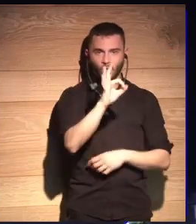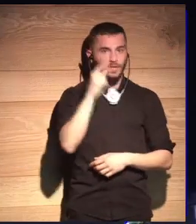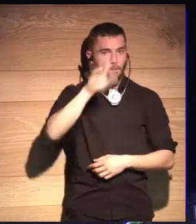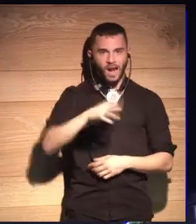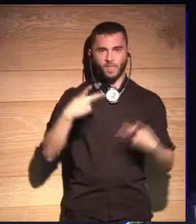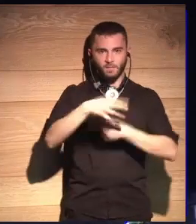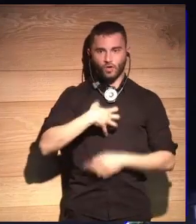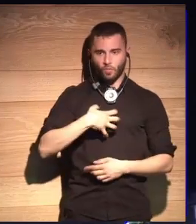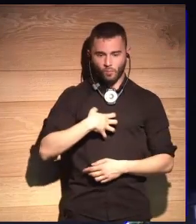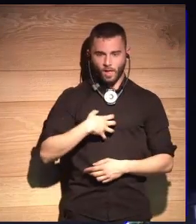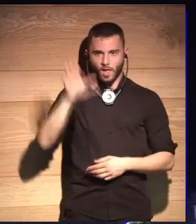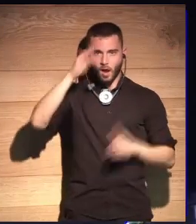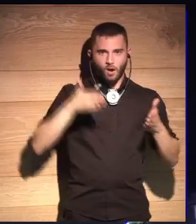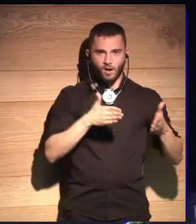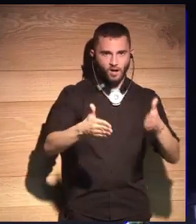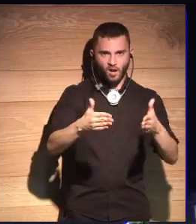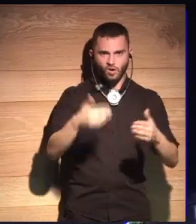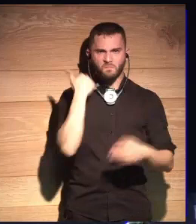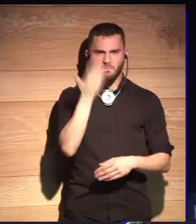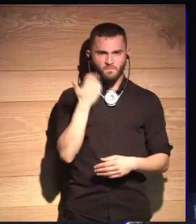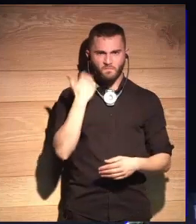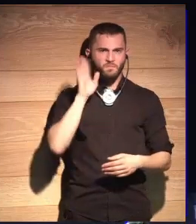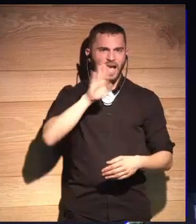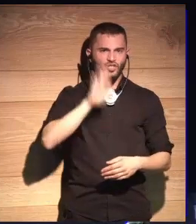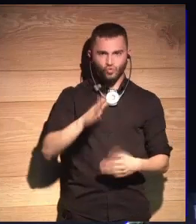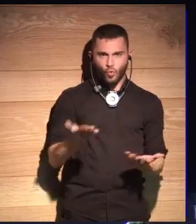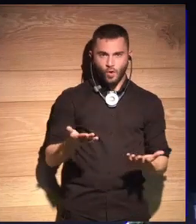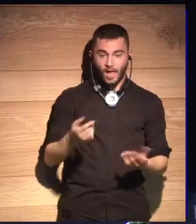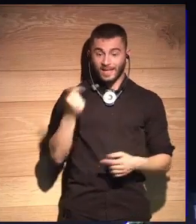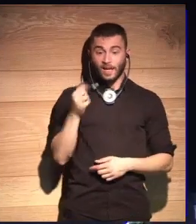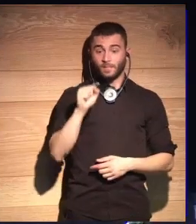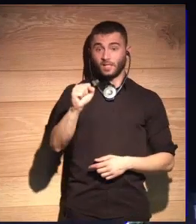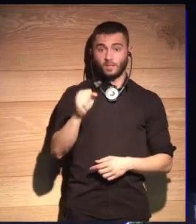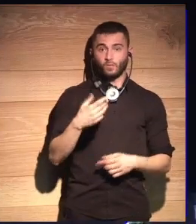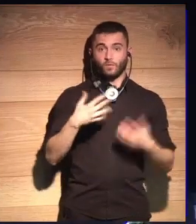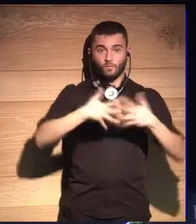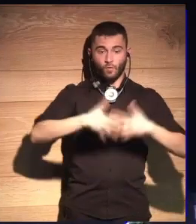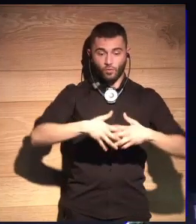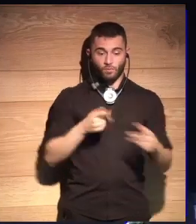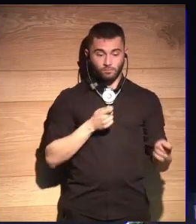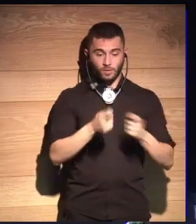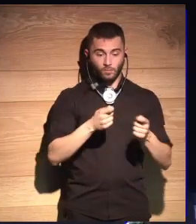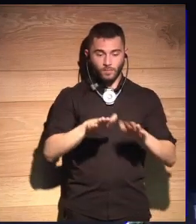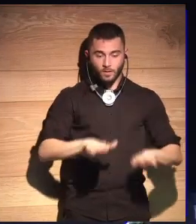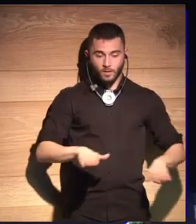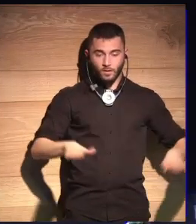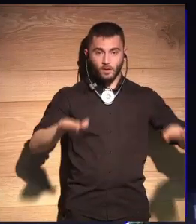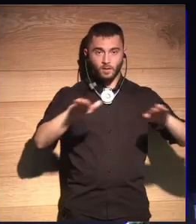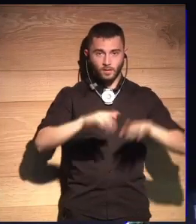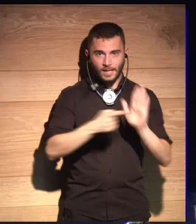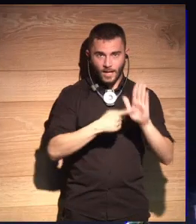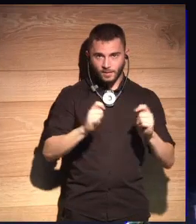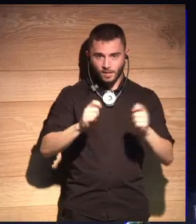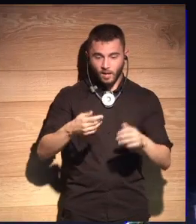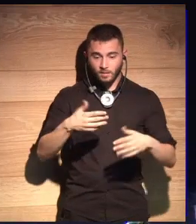shit, and like that was kind of how capitalism worked. And you regulate and you slow down and you make certain things illegal. So it's